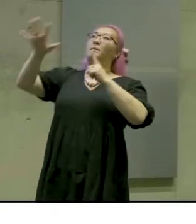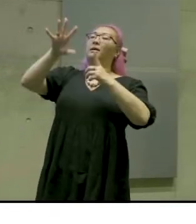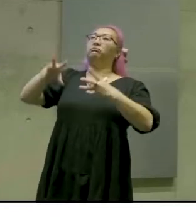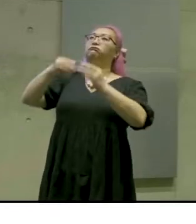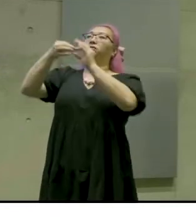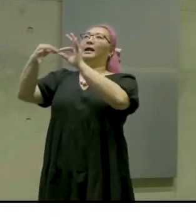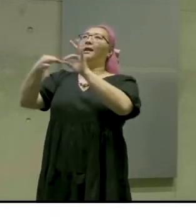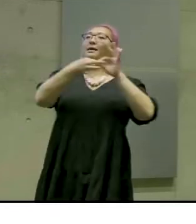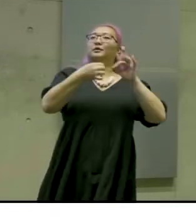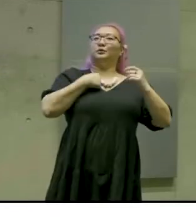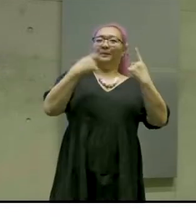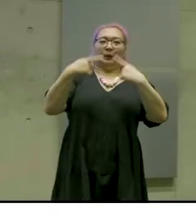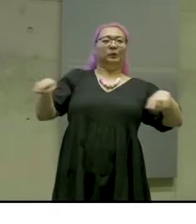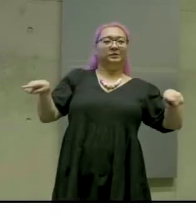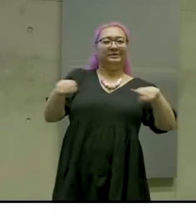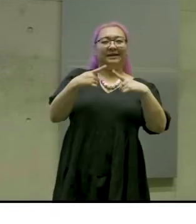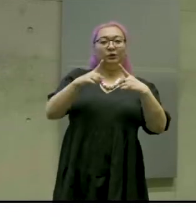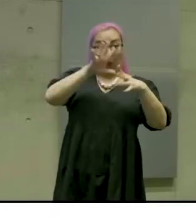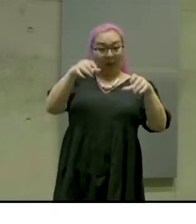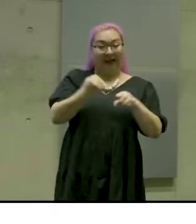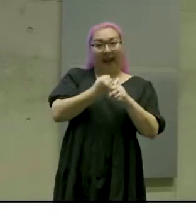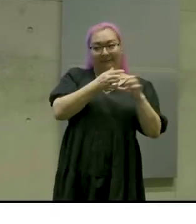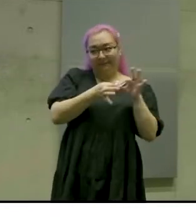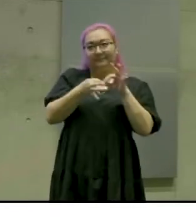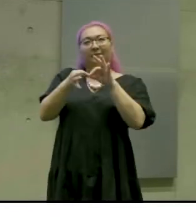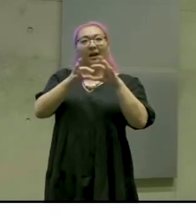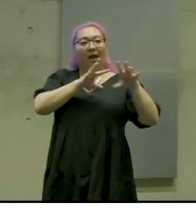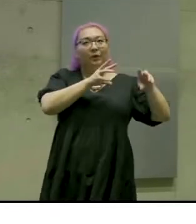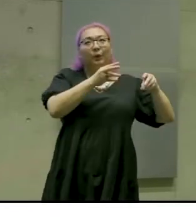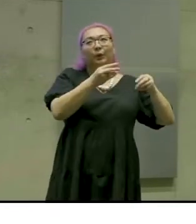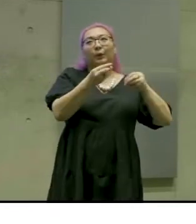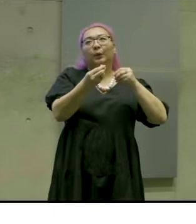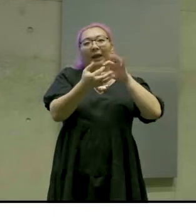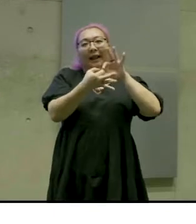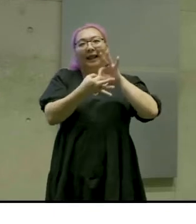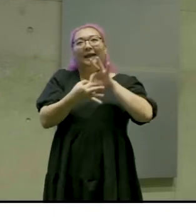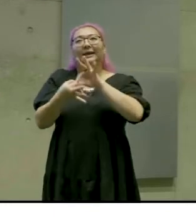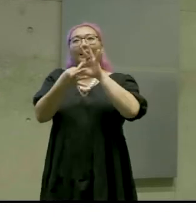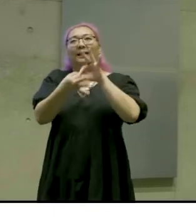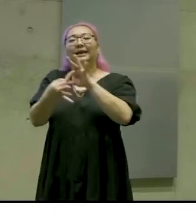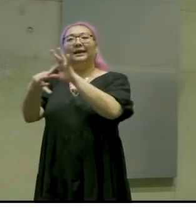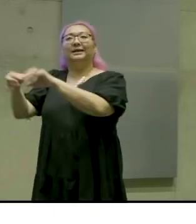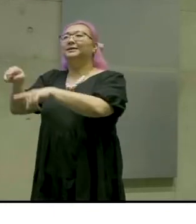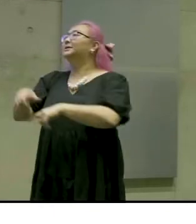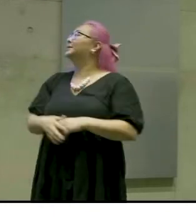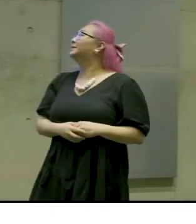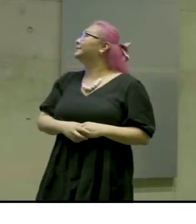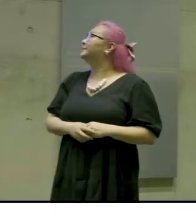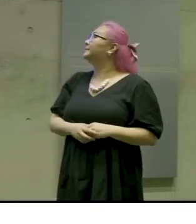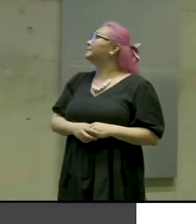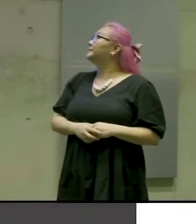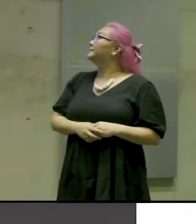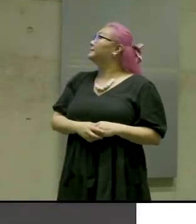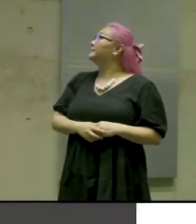whole game is about, it's a walking simulator in the music and following, basically, the music.